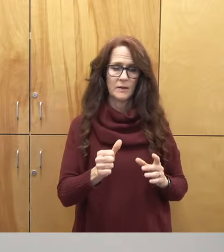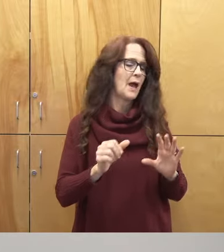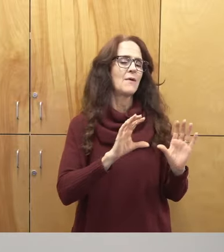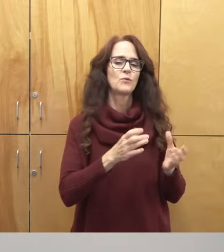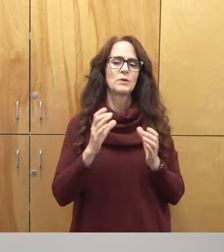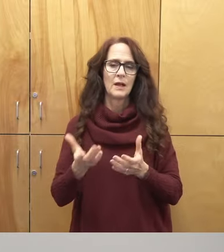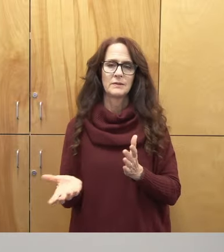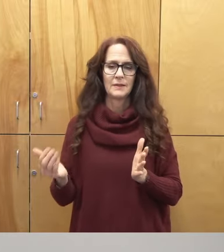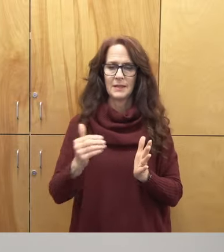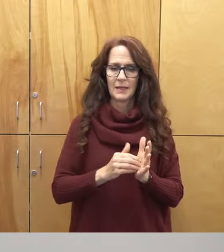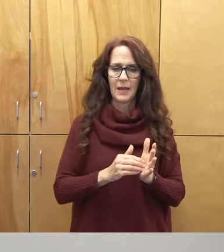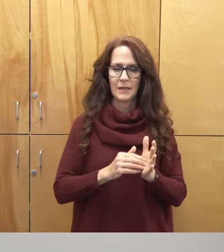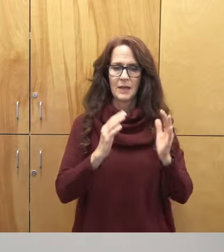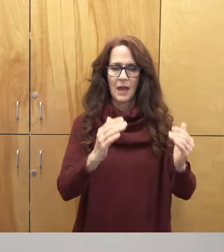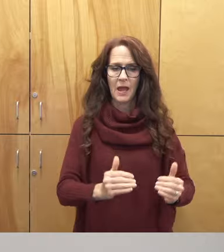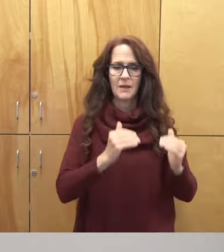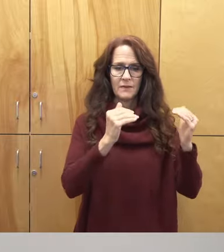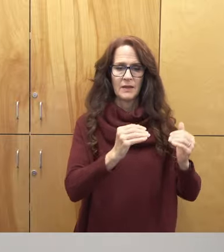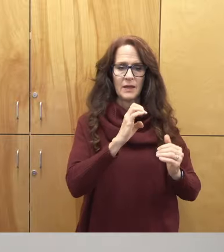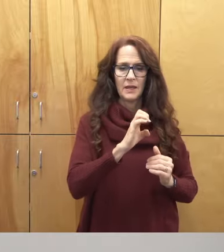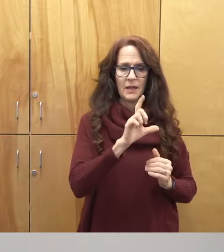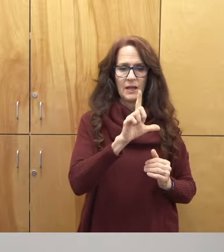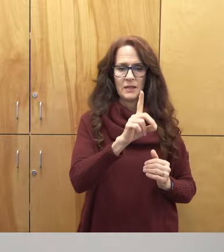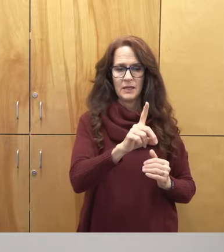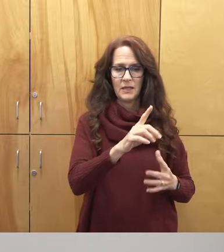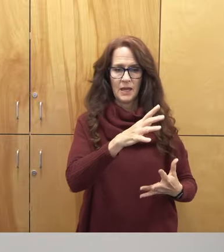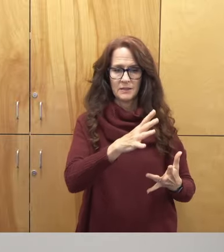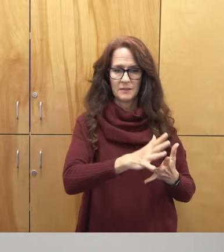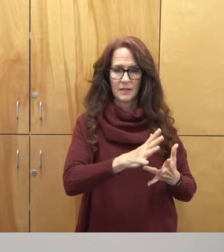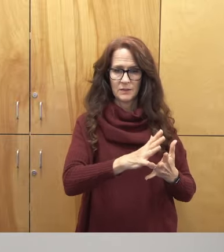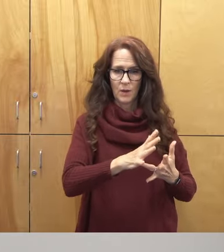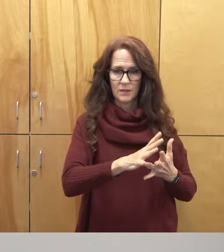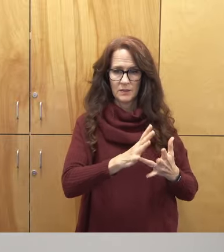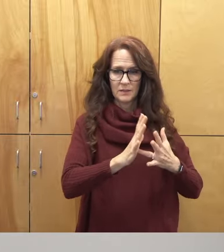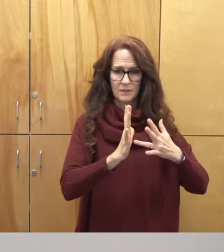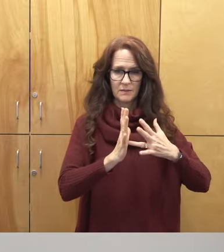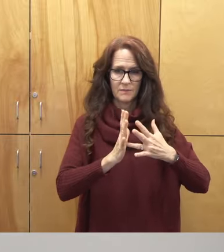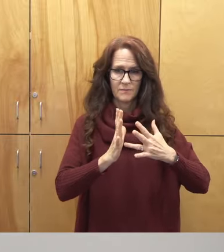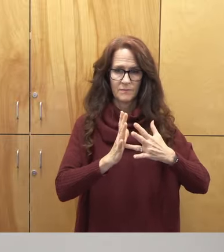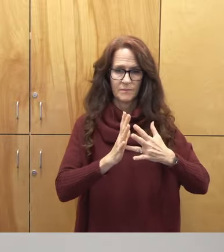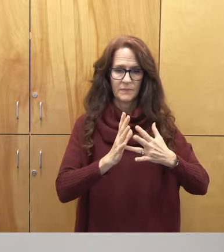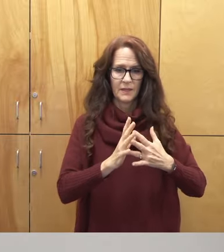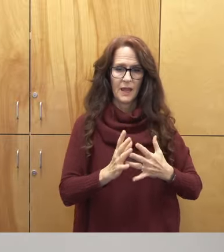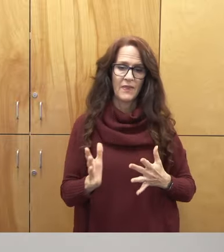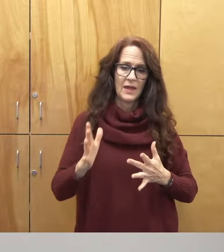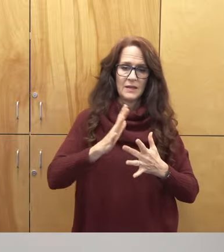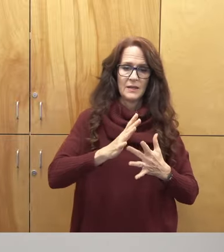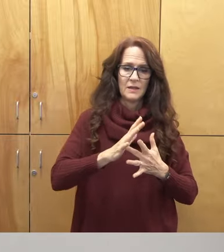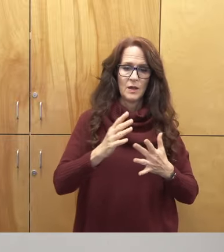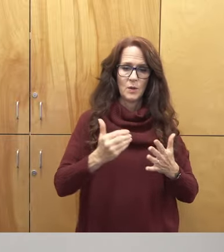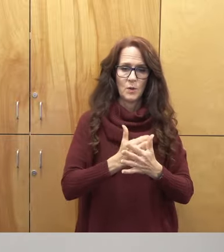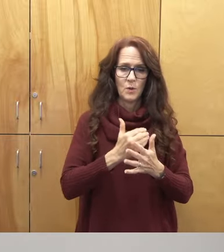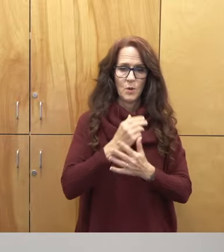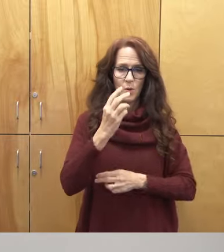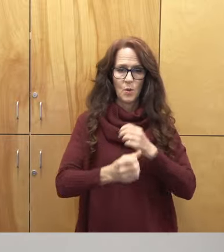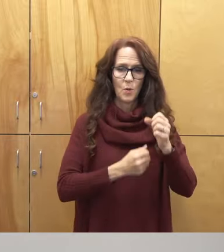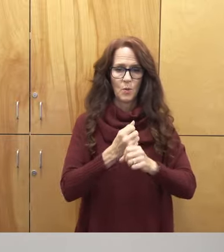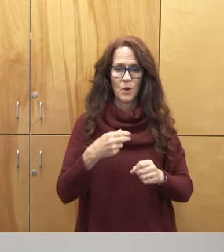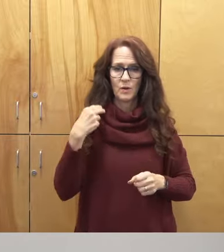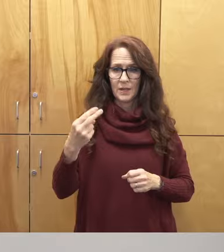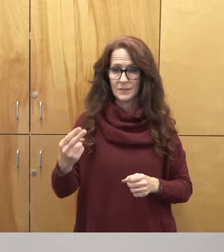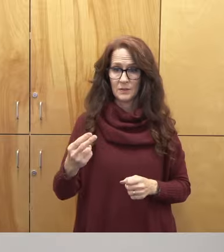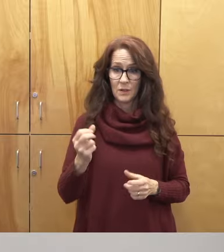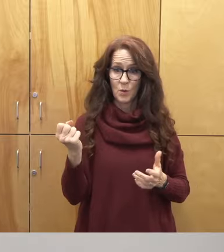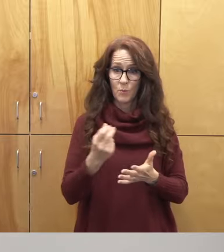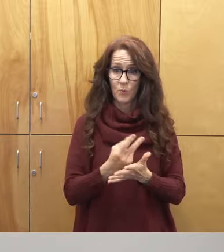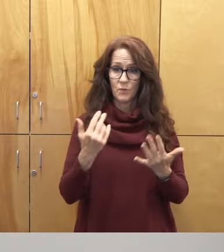high school will go into advanced ELD in ninth grade. In 10th grade, they will go into that new World History ELD course that you